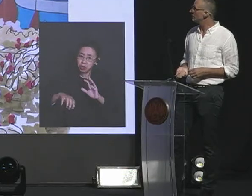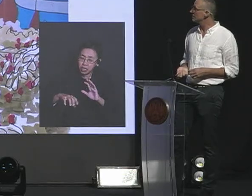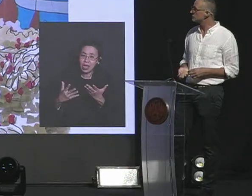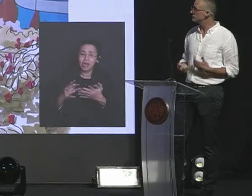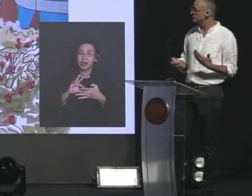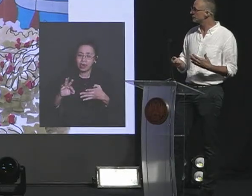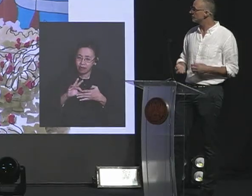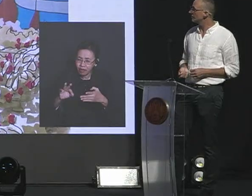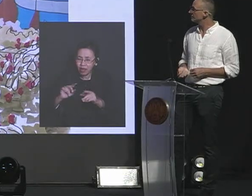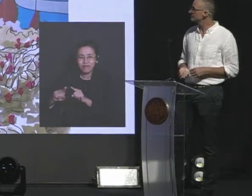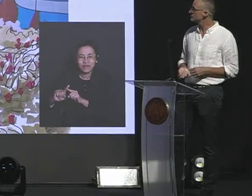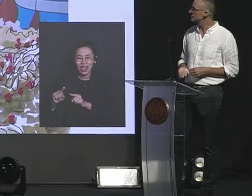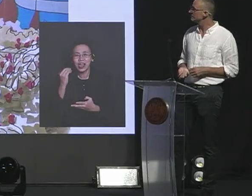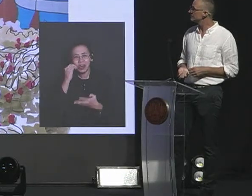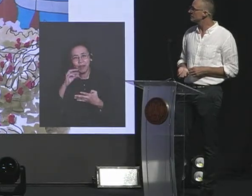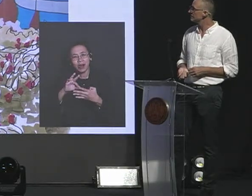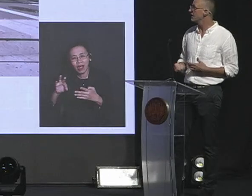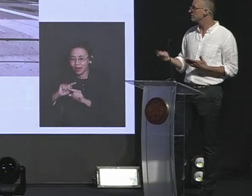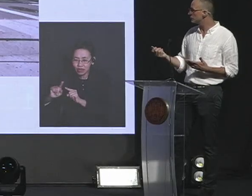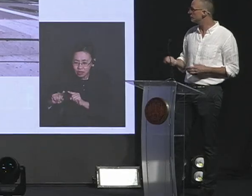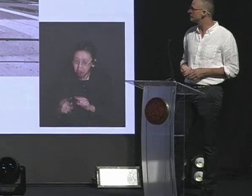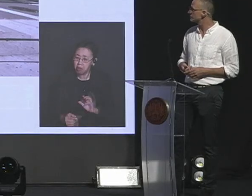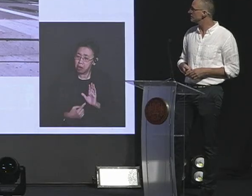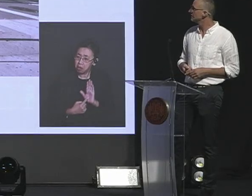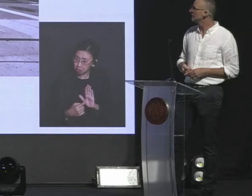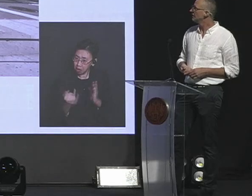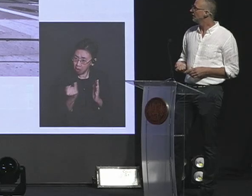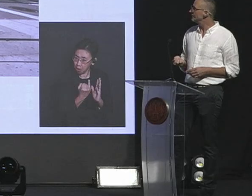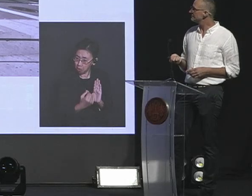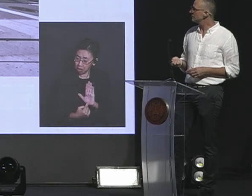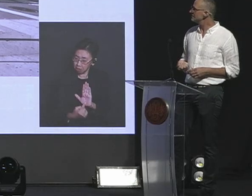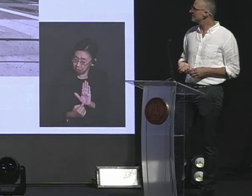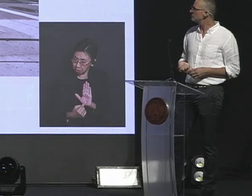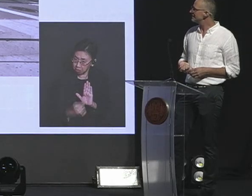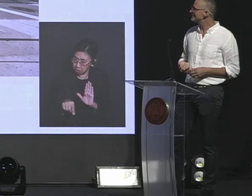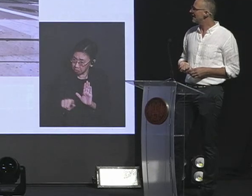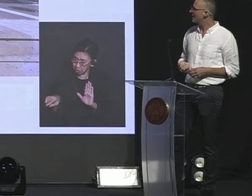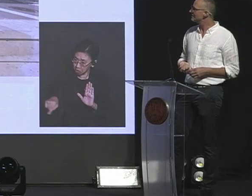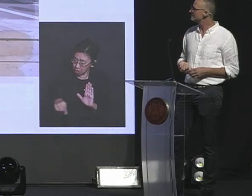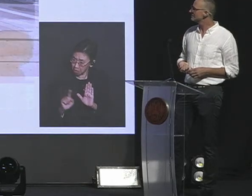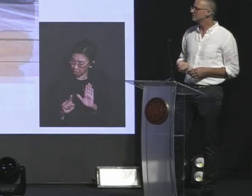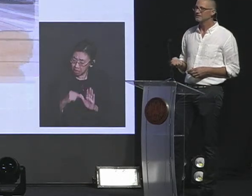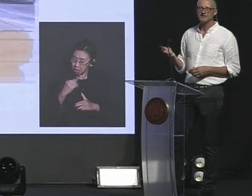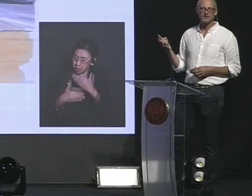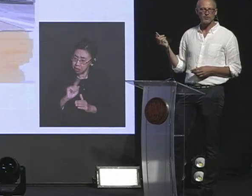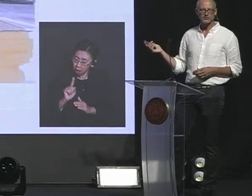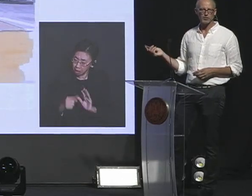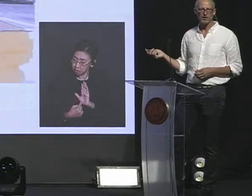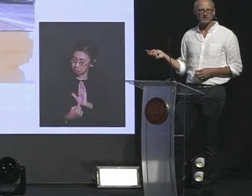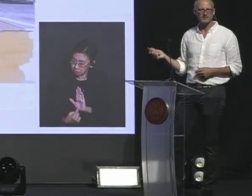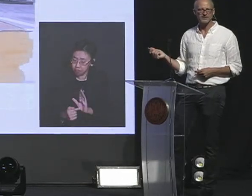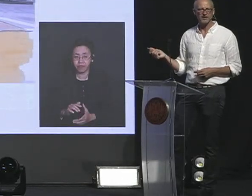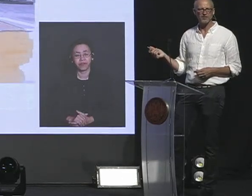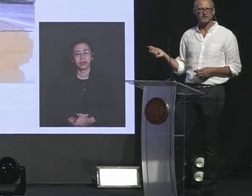about how we can introduce certain things and improve the street. And some things as basic as a